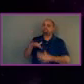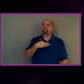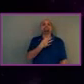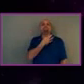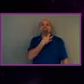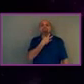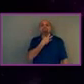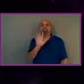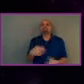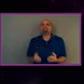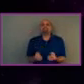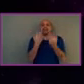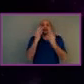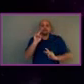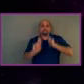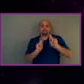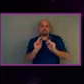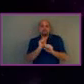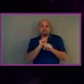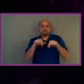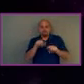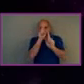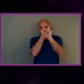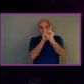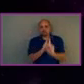how many people work on this mission?